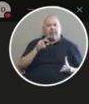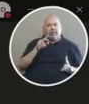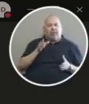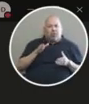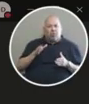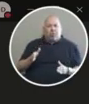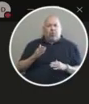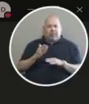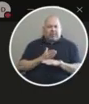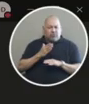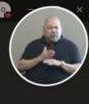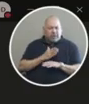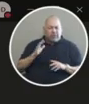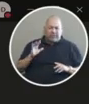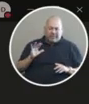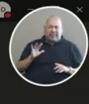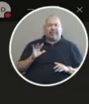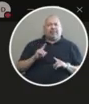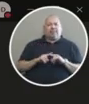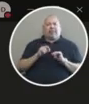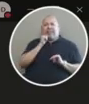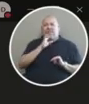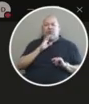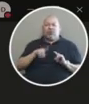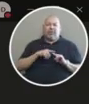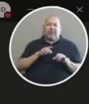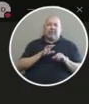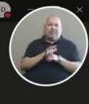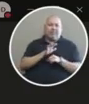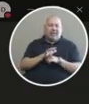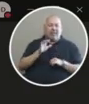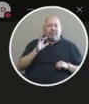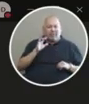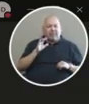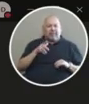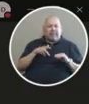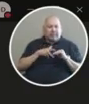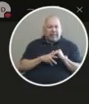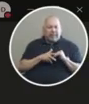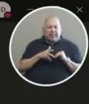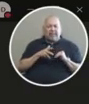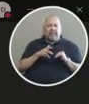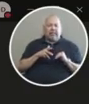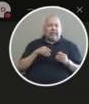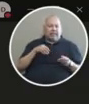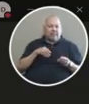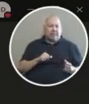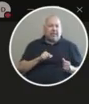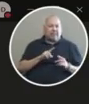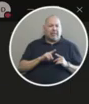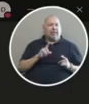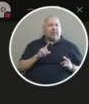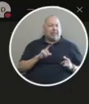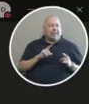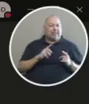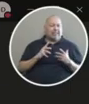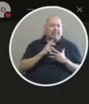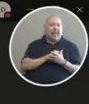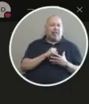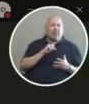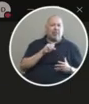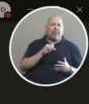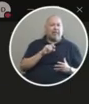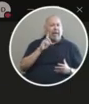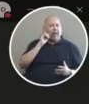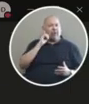on road construction, but not talking enough about cutting expenses on expensive salaries,